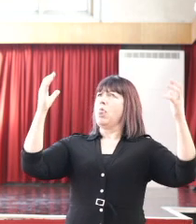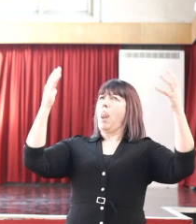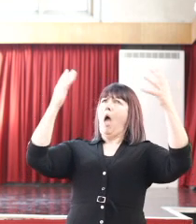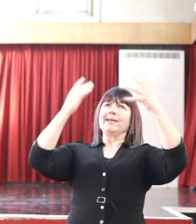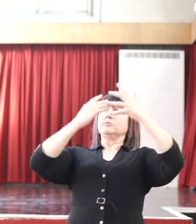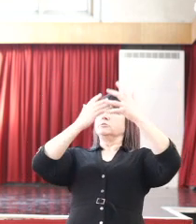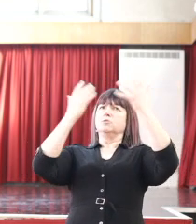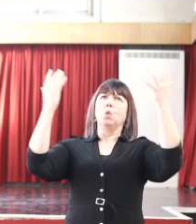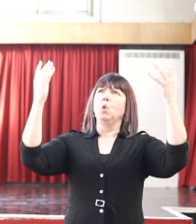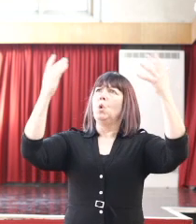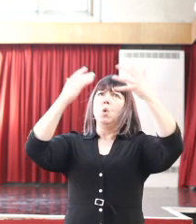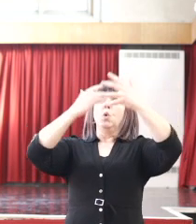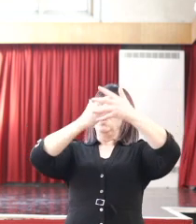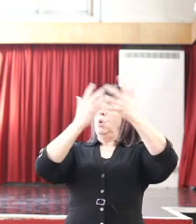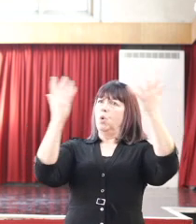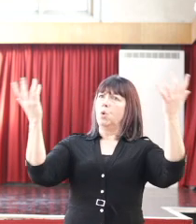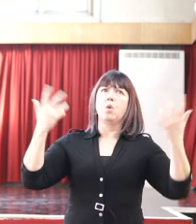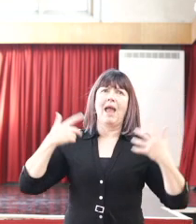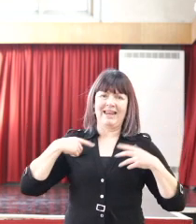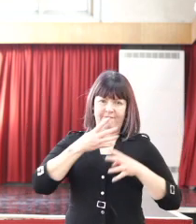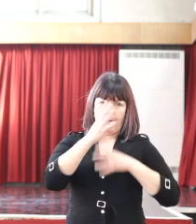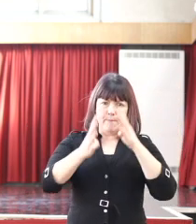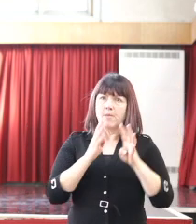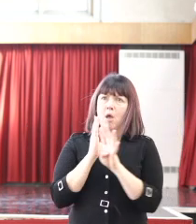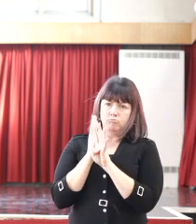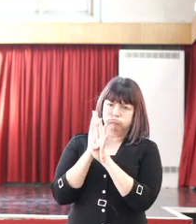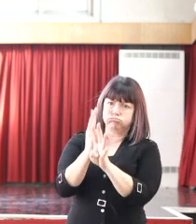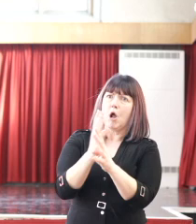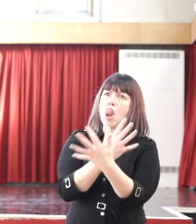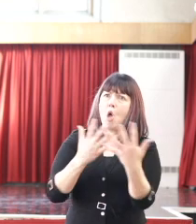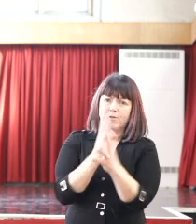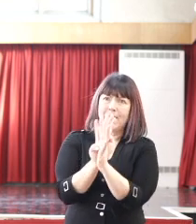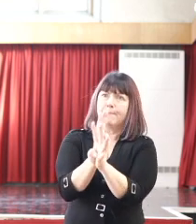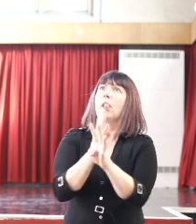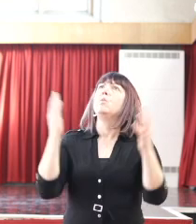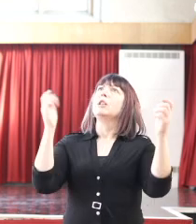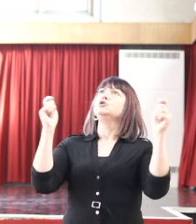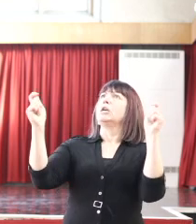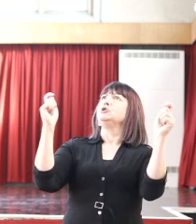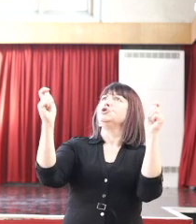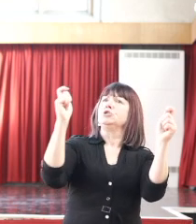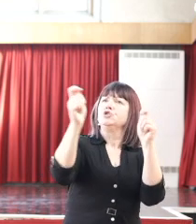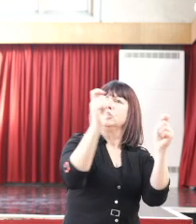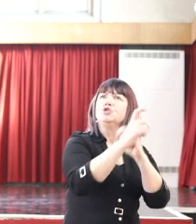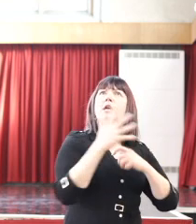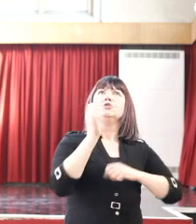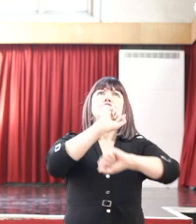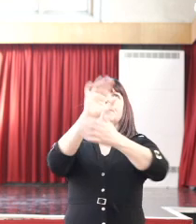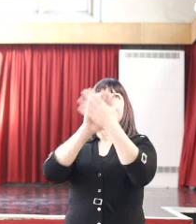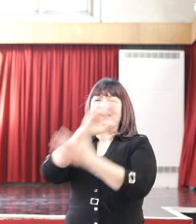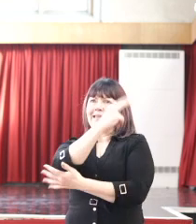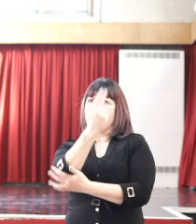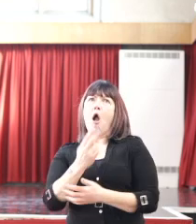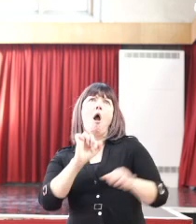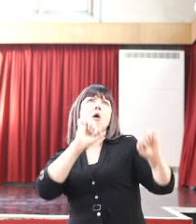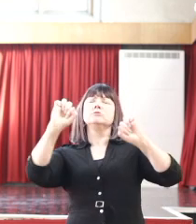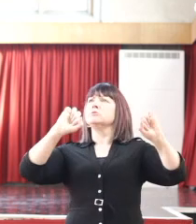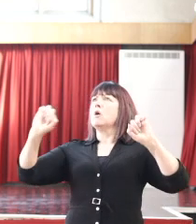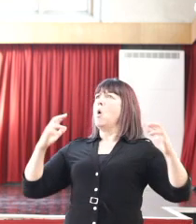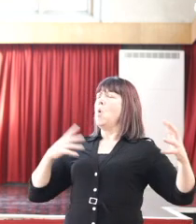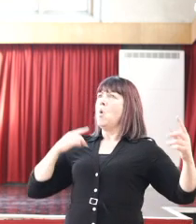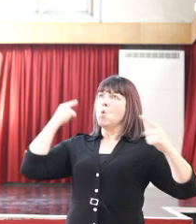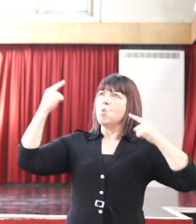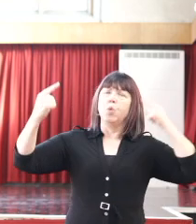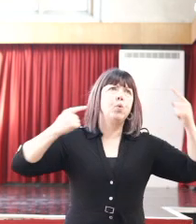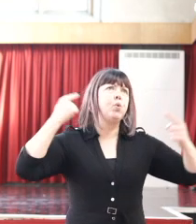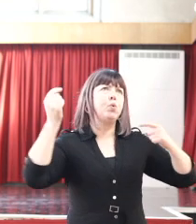people that are there, and the movement within it alters the piece and gives different illuminations and different